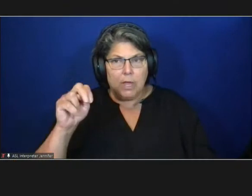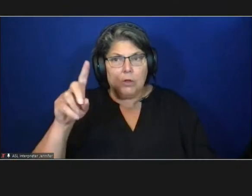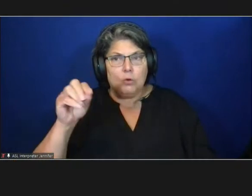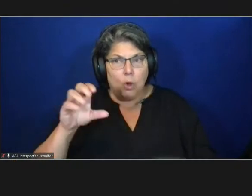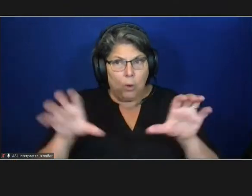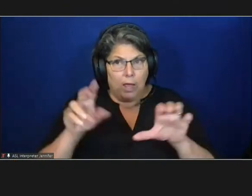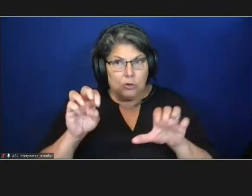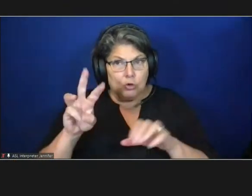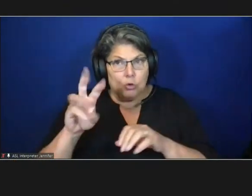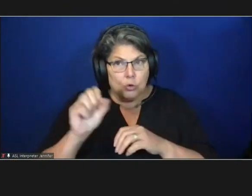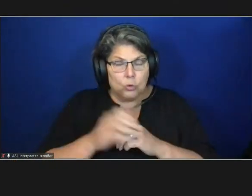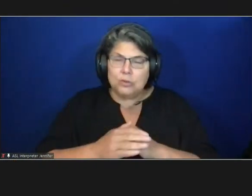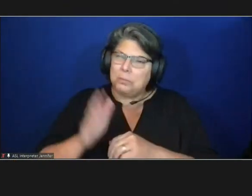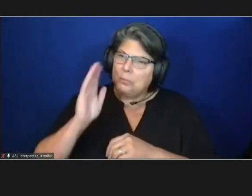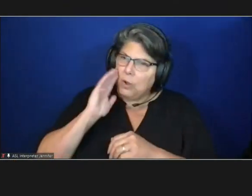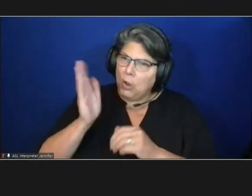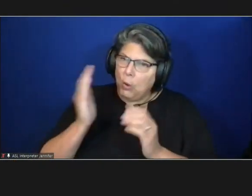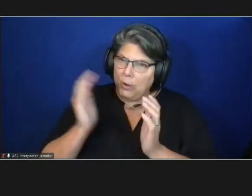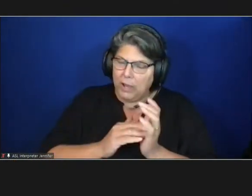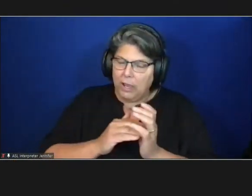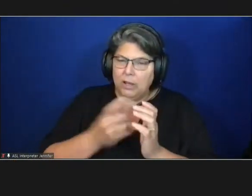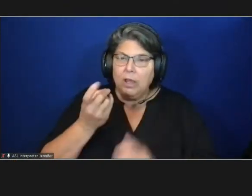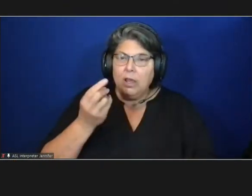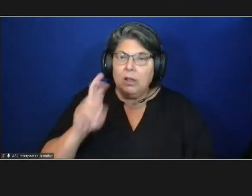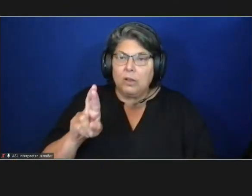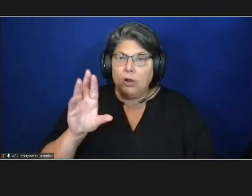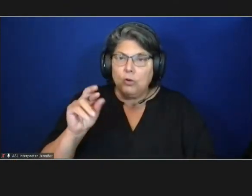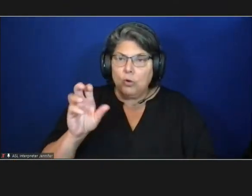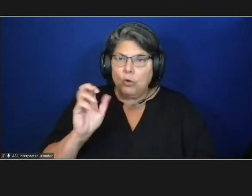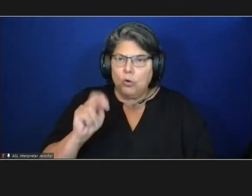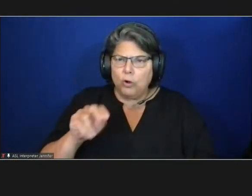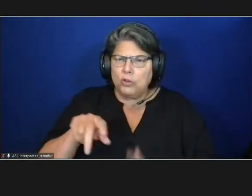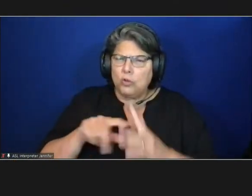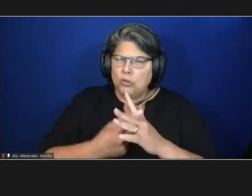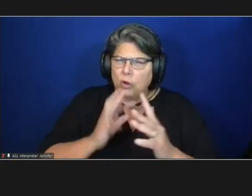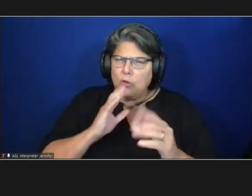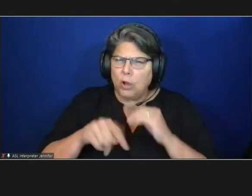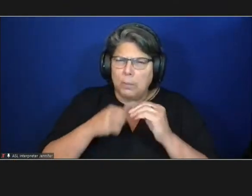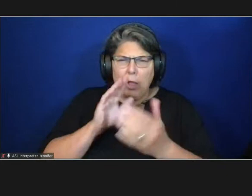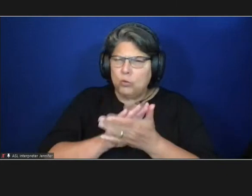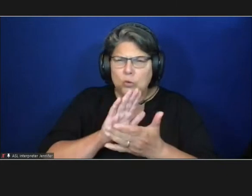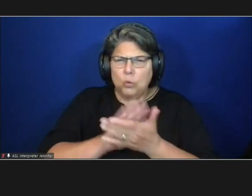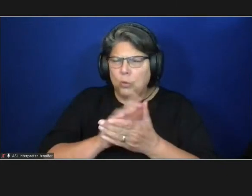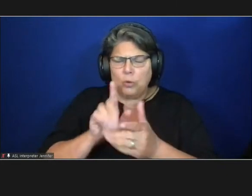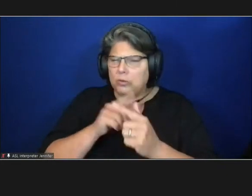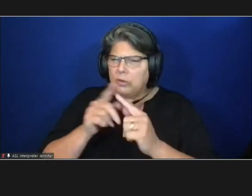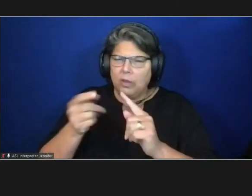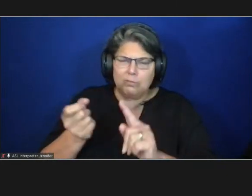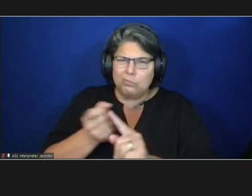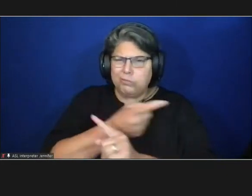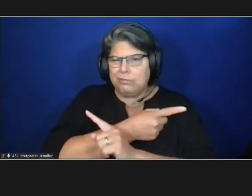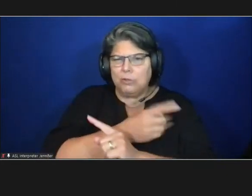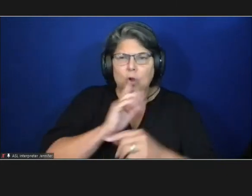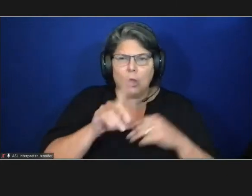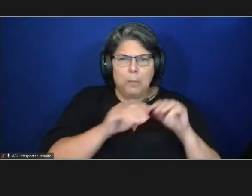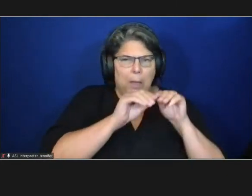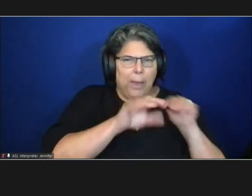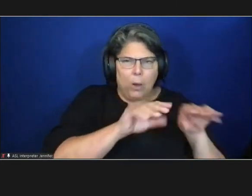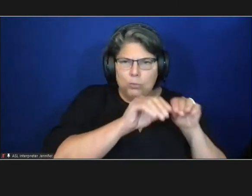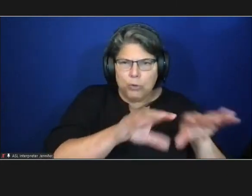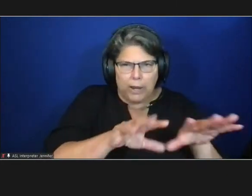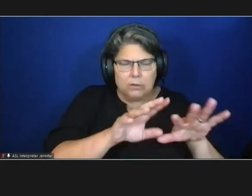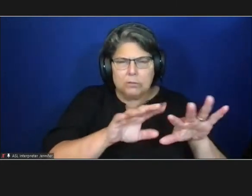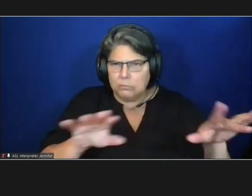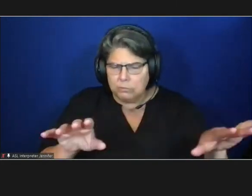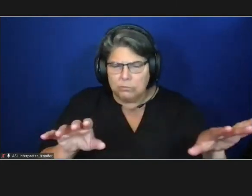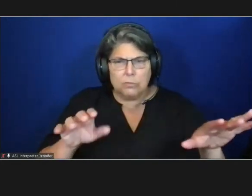Hello again. Dr. Coren, you started to talk about schools and then you went into outbreaks and so on. Do we